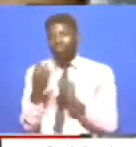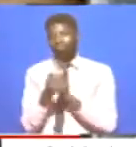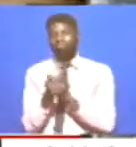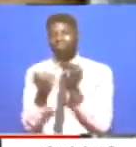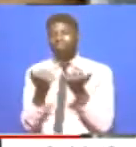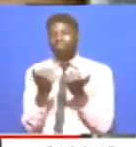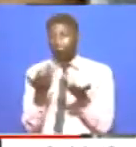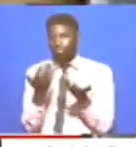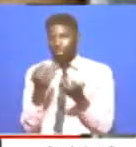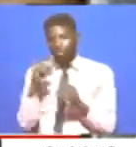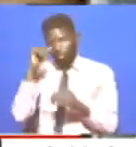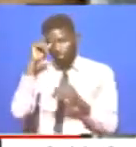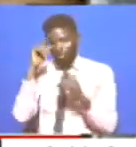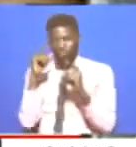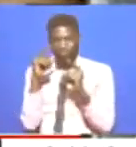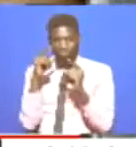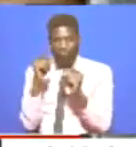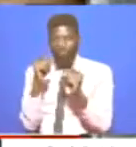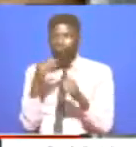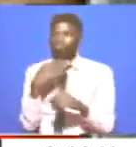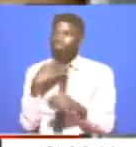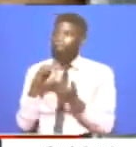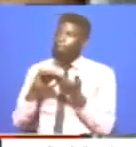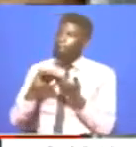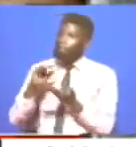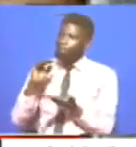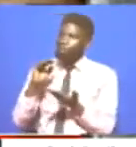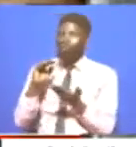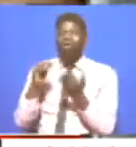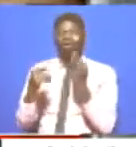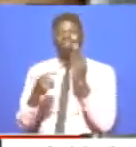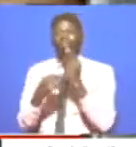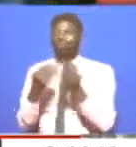to see match the digital economy that is now skyrocketing in this part of the world.